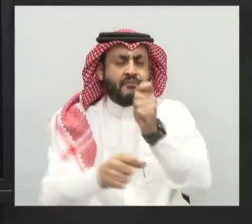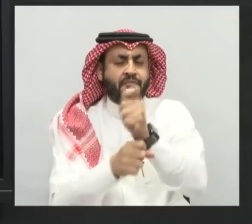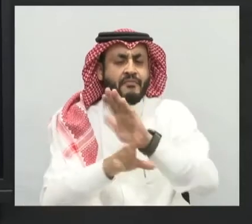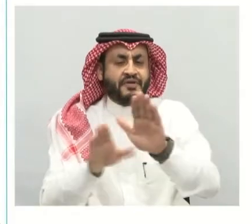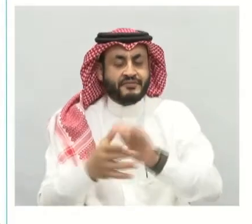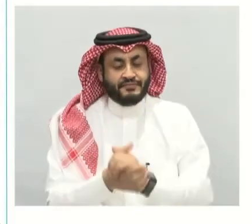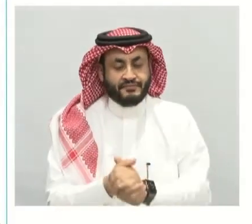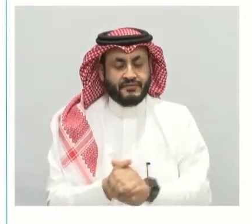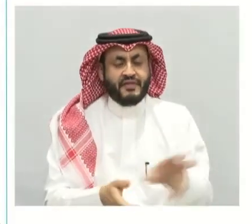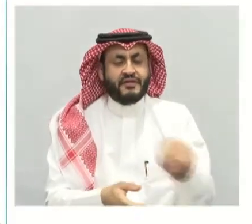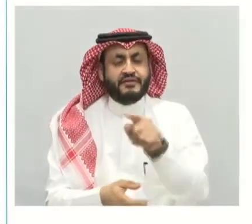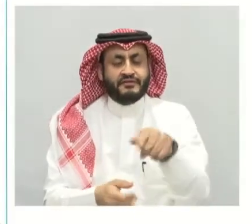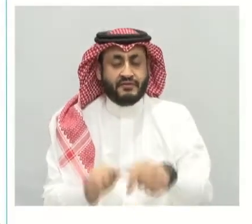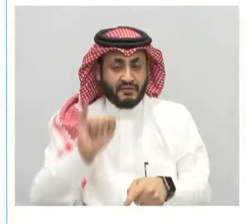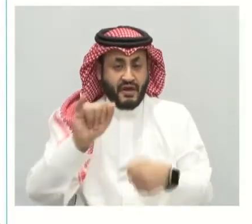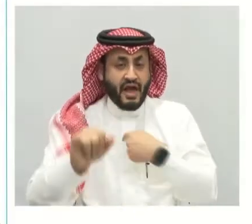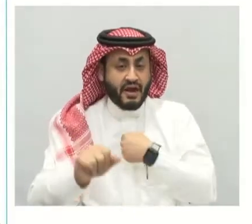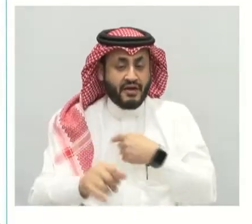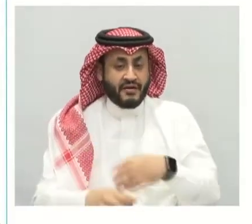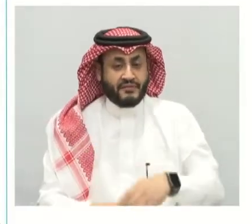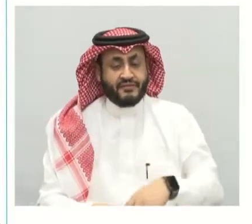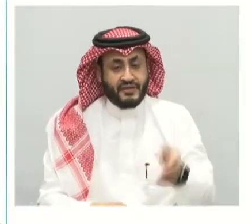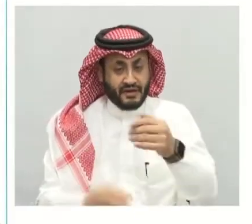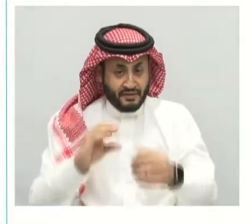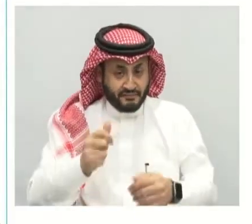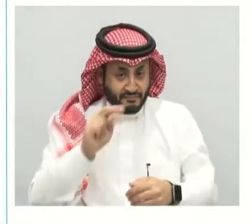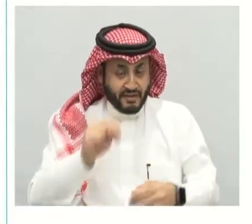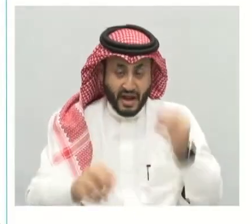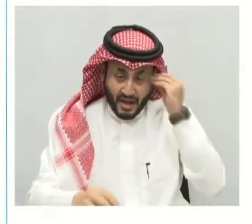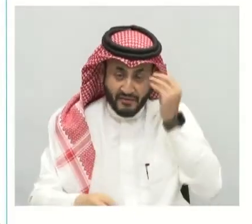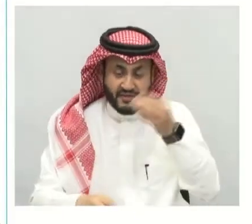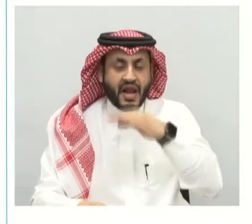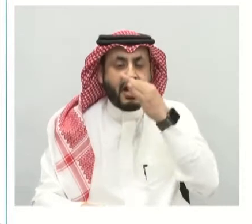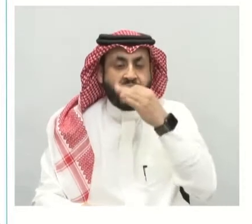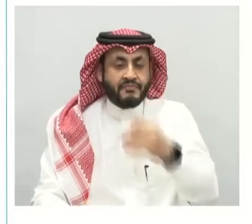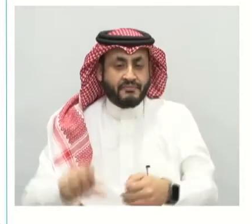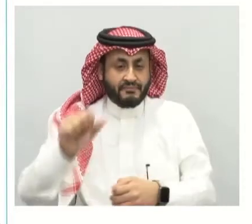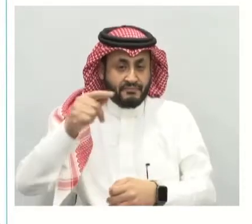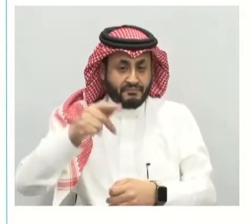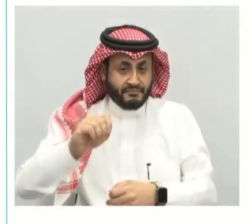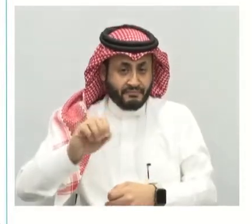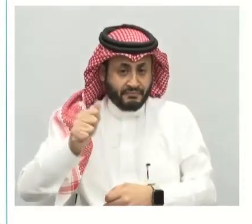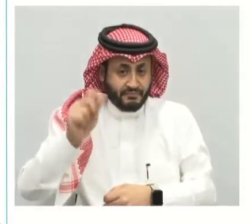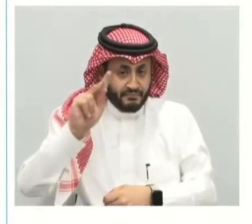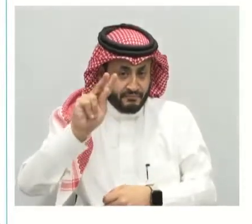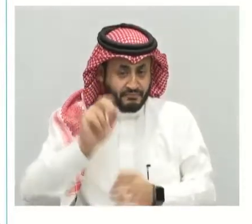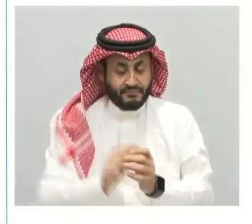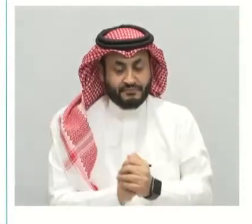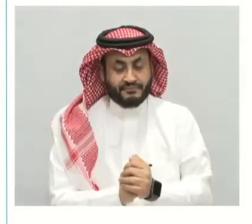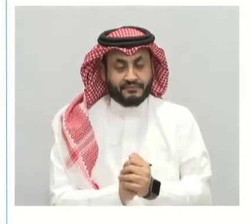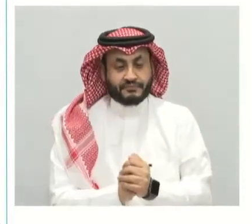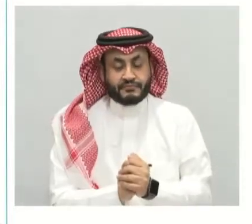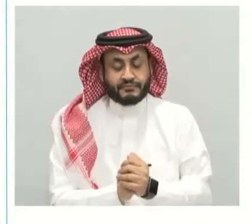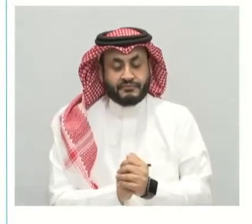say, I can speak. So here, as we have learned, we don't have to add anything. The same goes